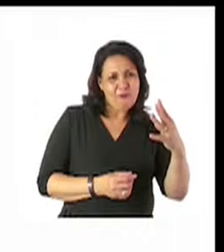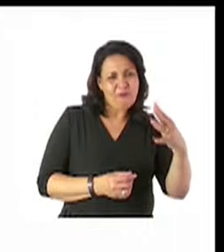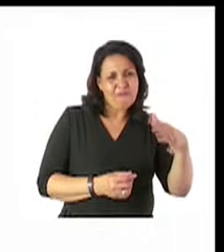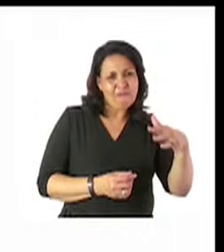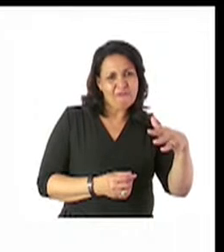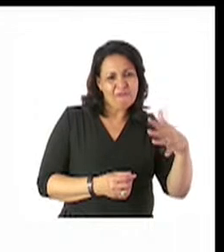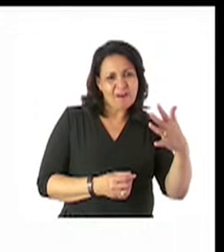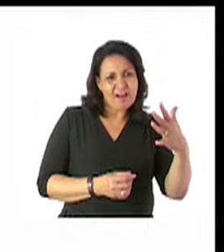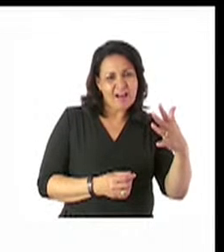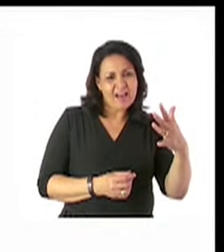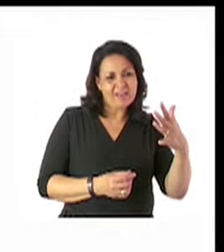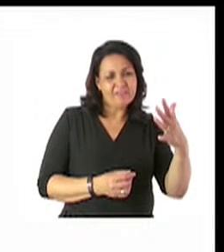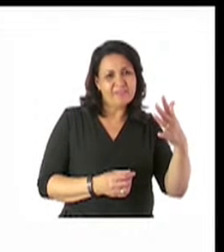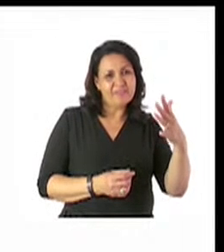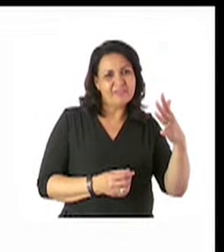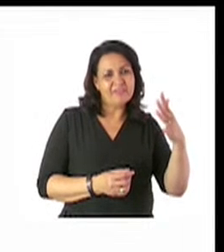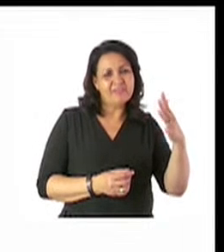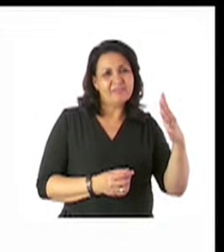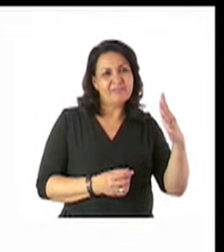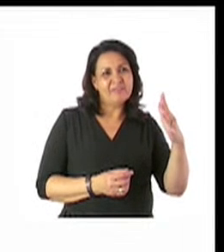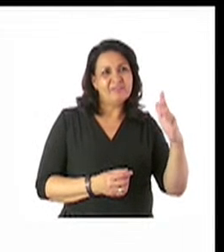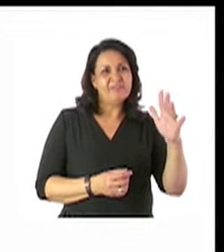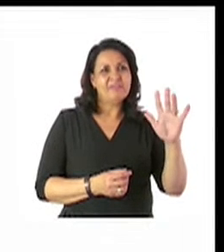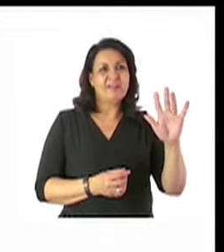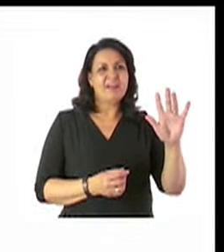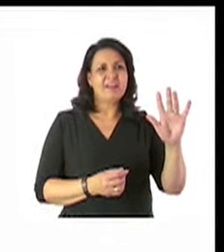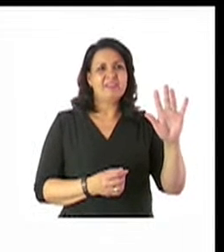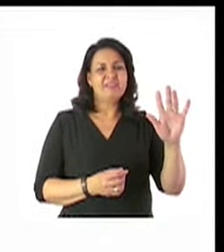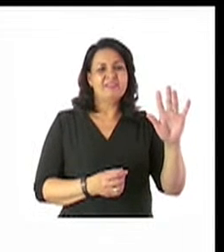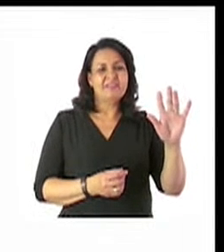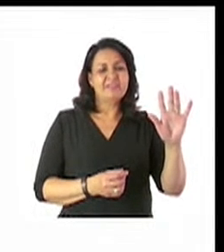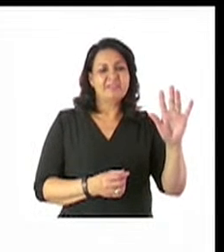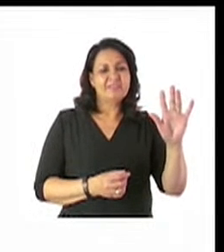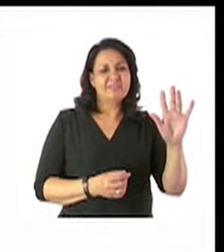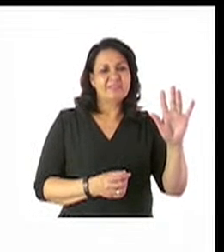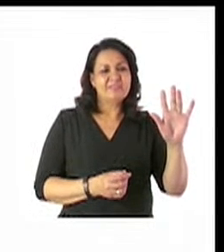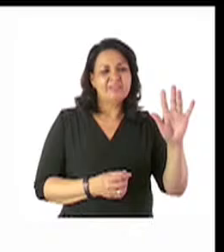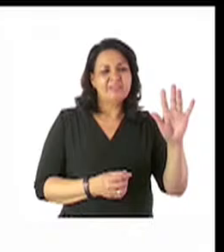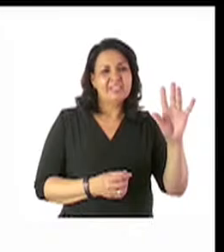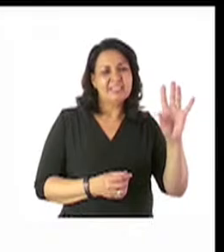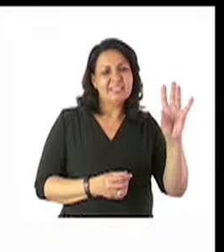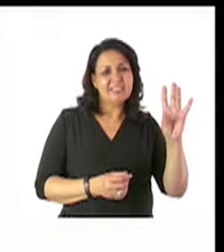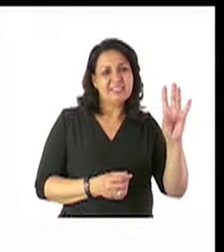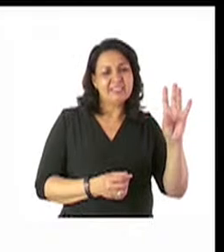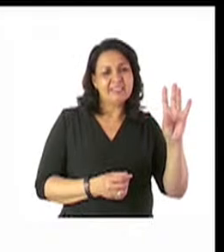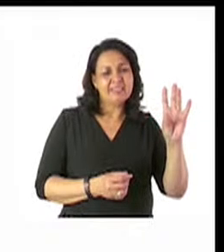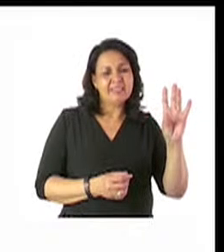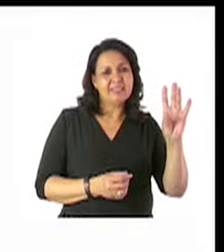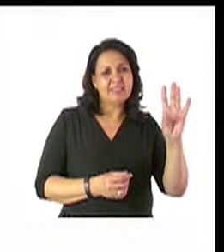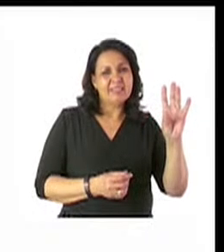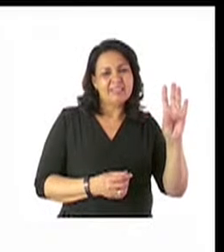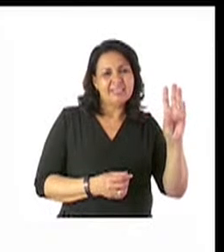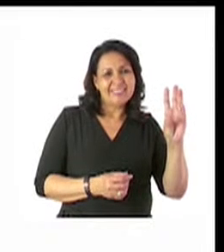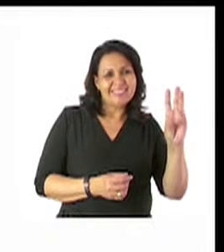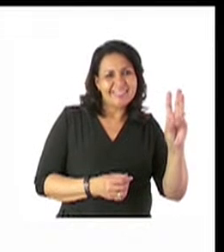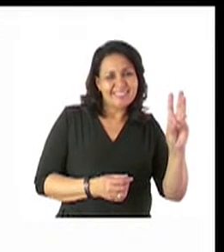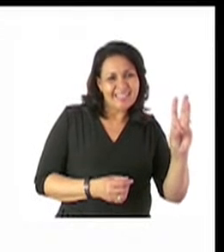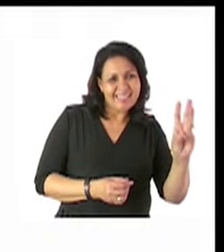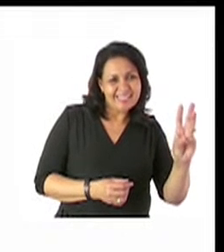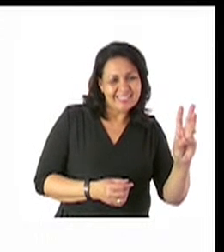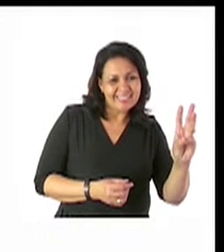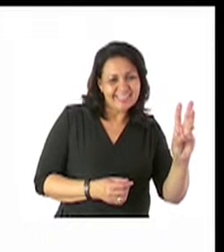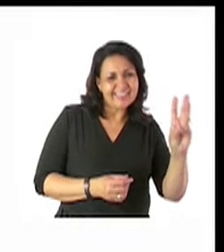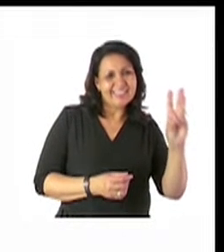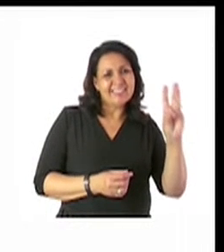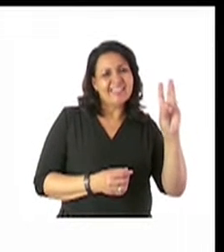4, 5. Am I too fast? No. Okay, thank you. Let's slow down. 6,